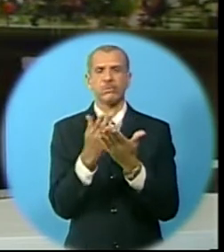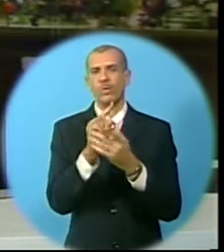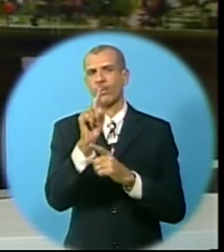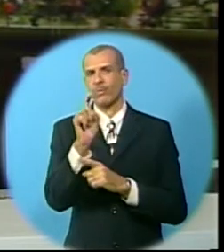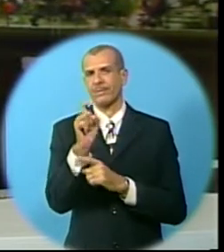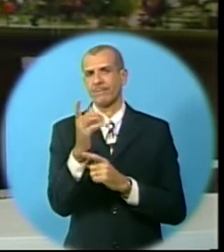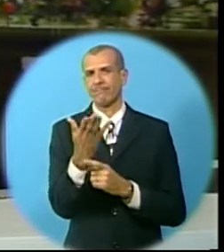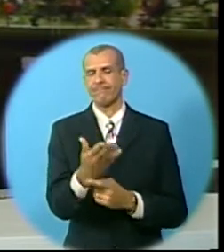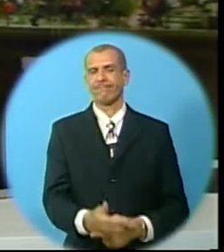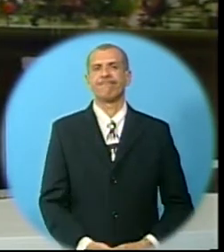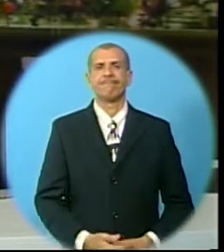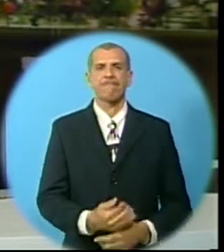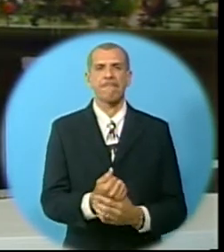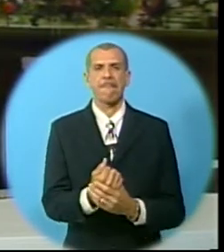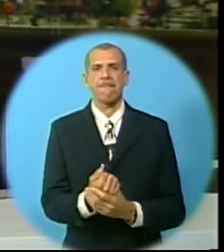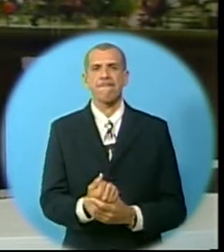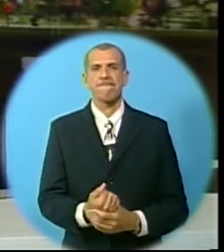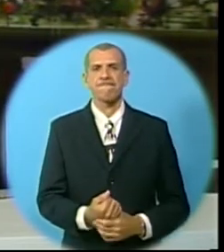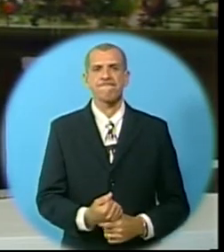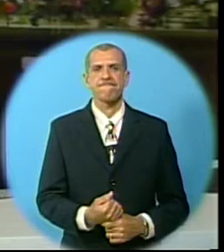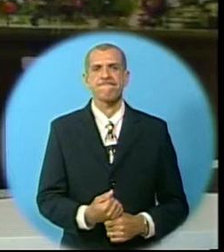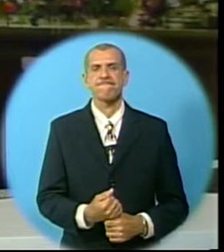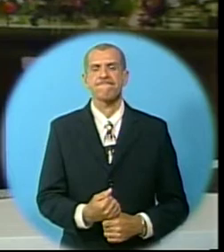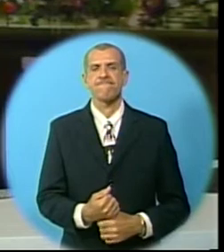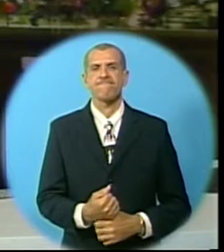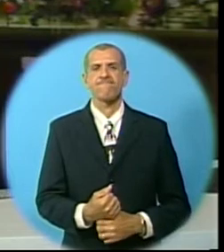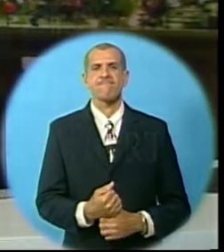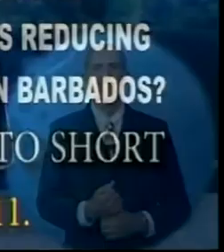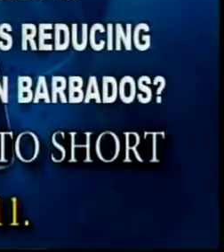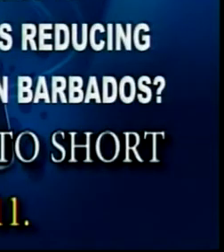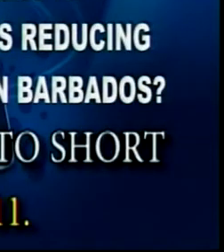question: do you believe enough progress is being